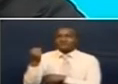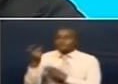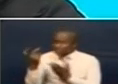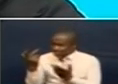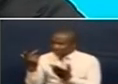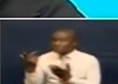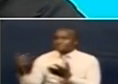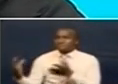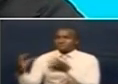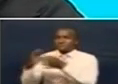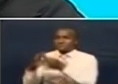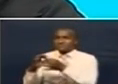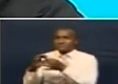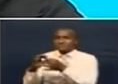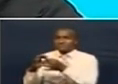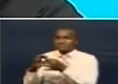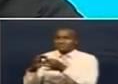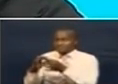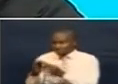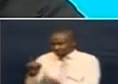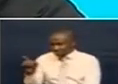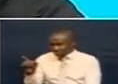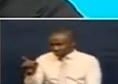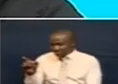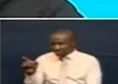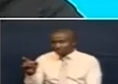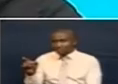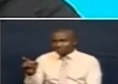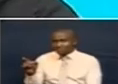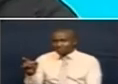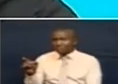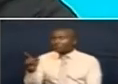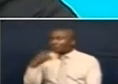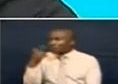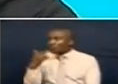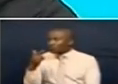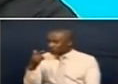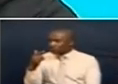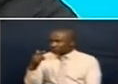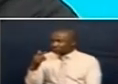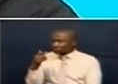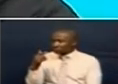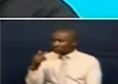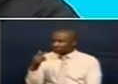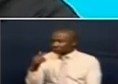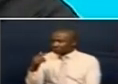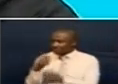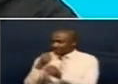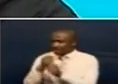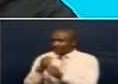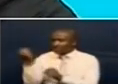link and draw a line of connection to where the rules of Mumia Sugar can be connected. One is